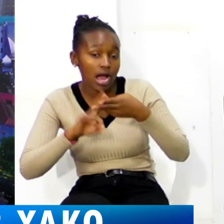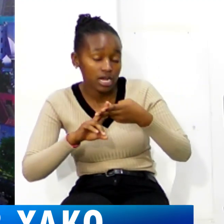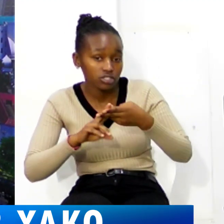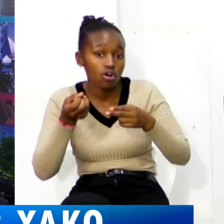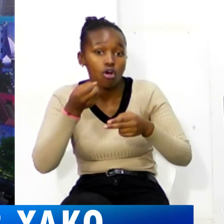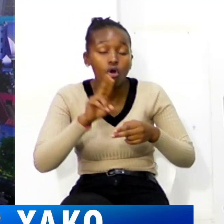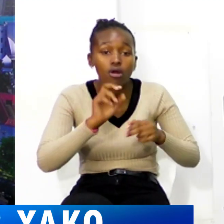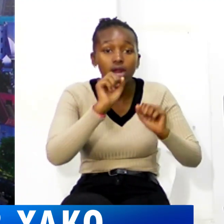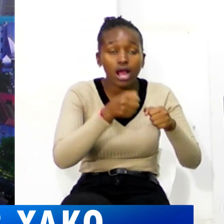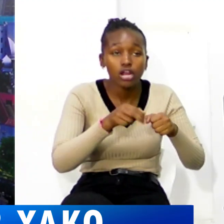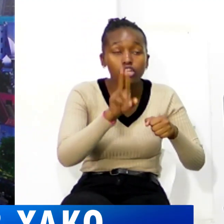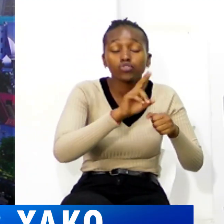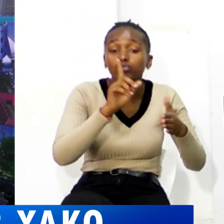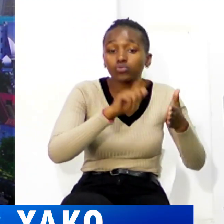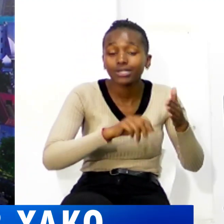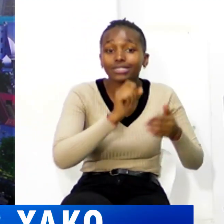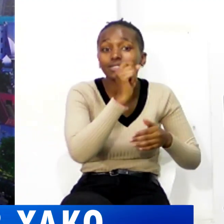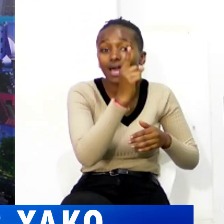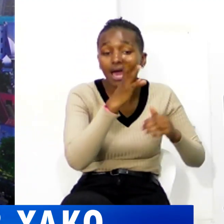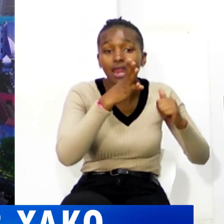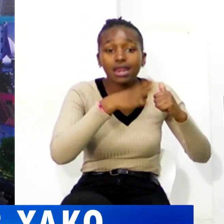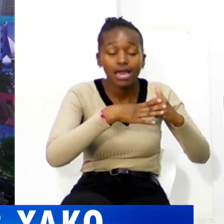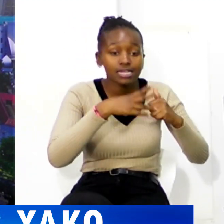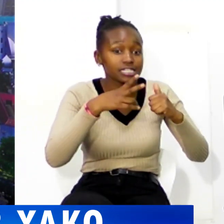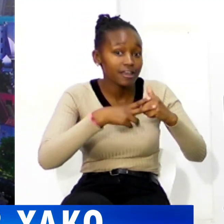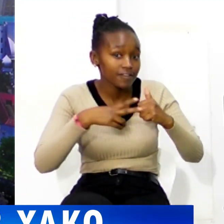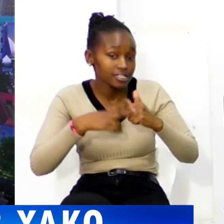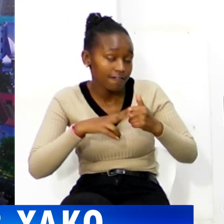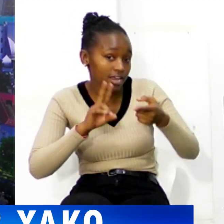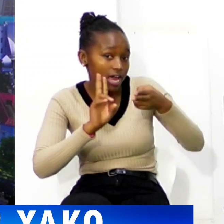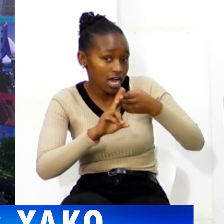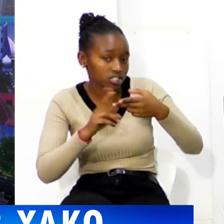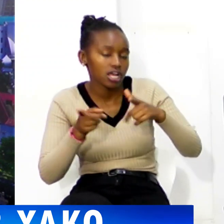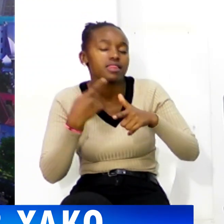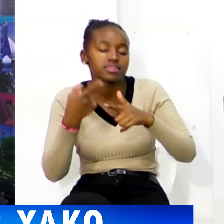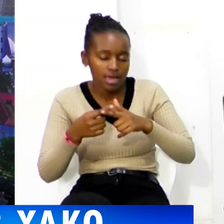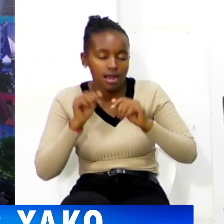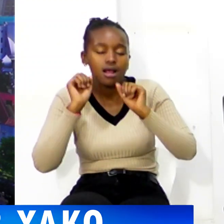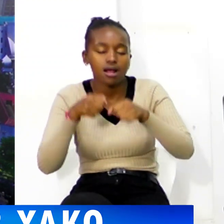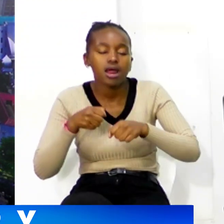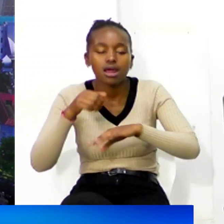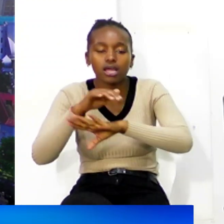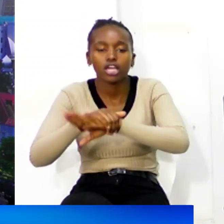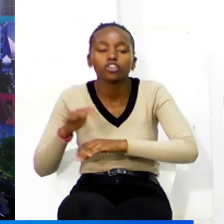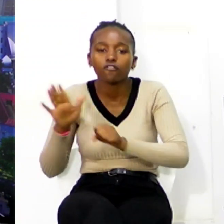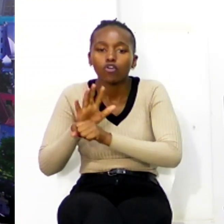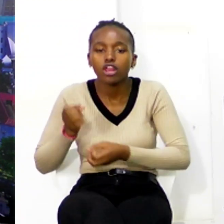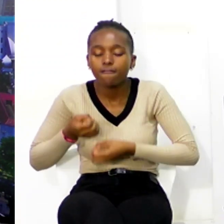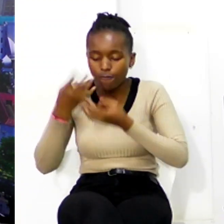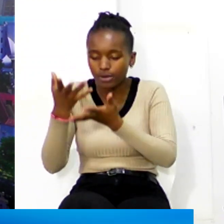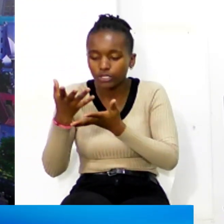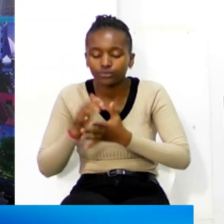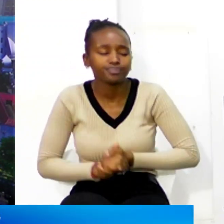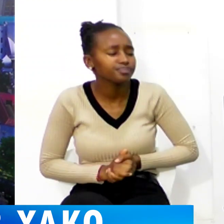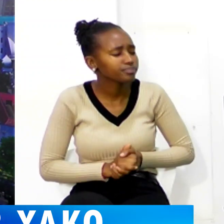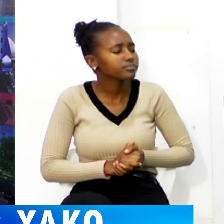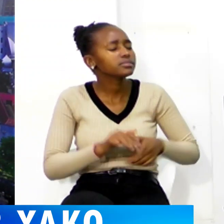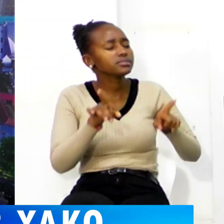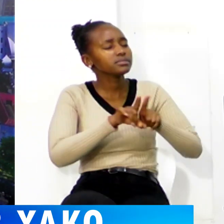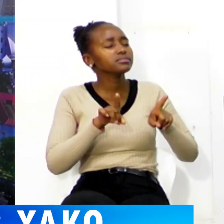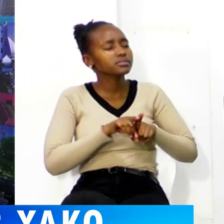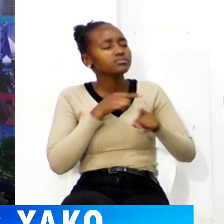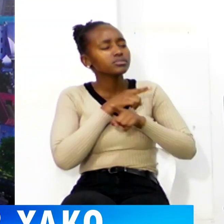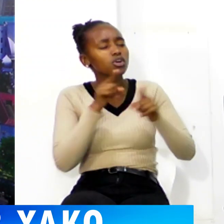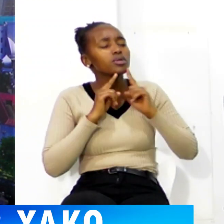977 hash just for communication. Yeah. Now, speaking about the cost, will